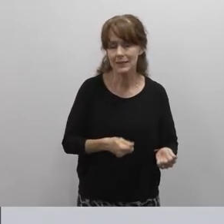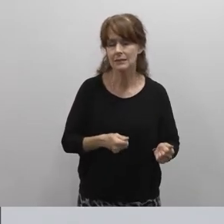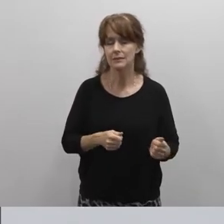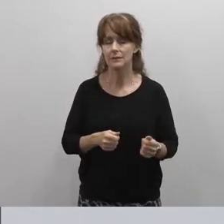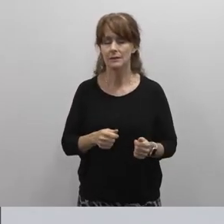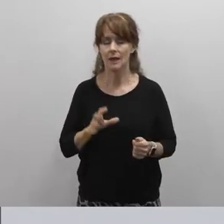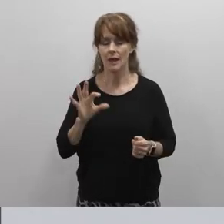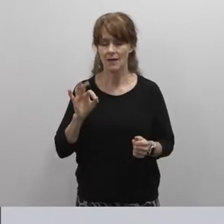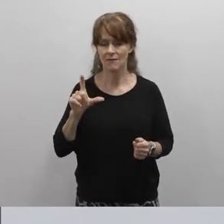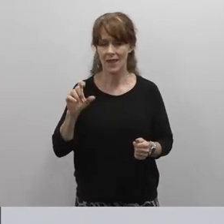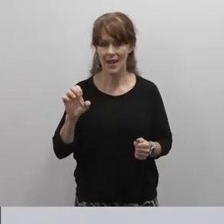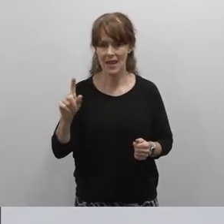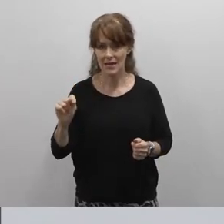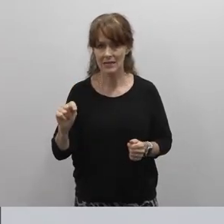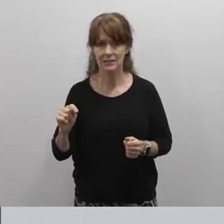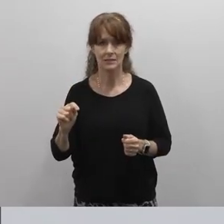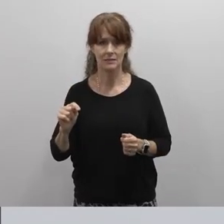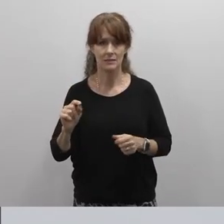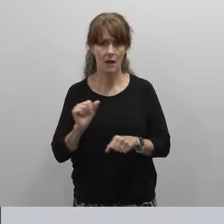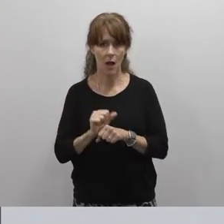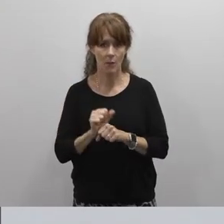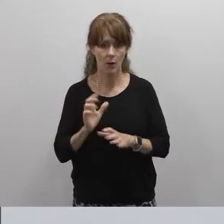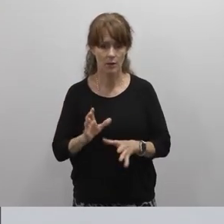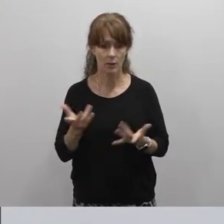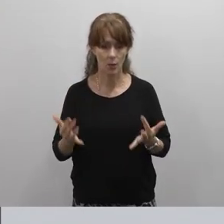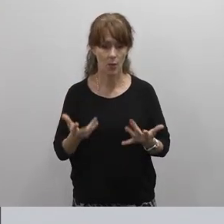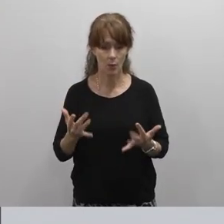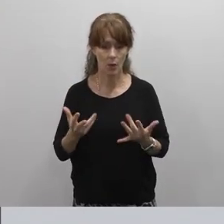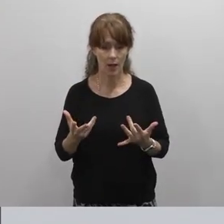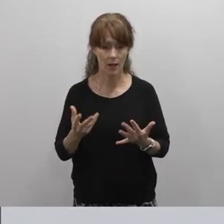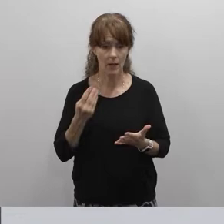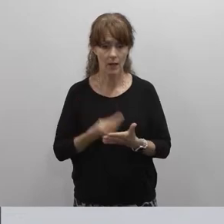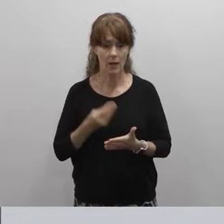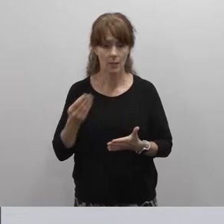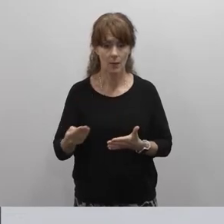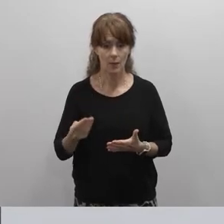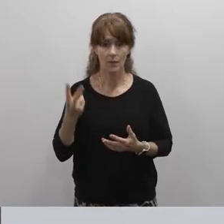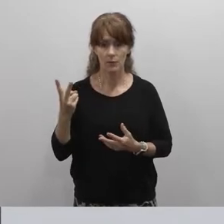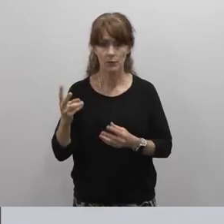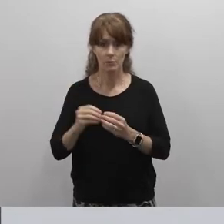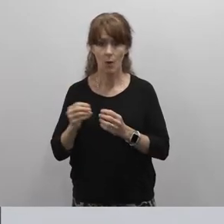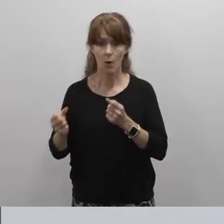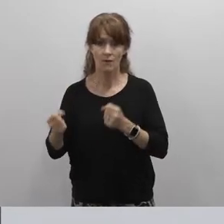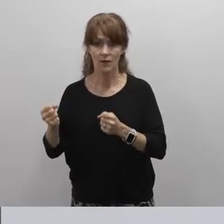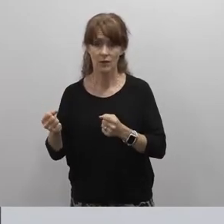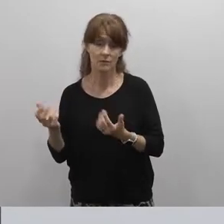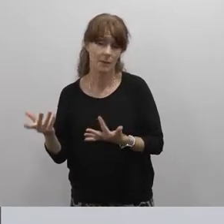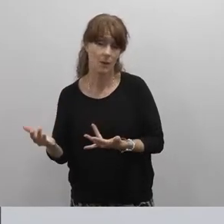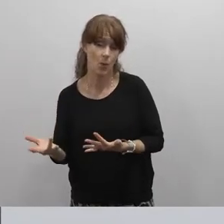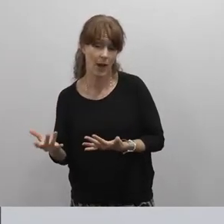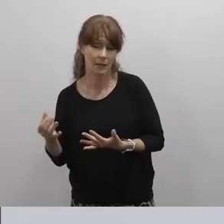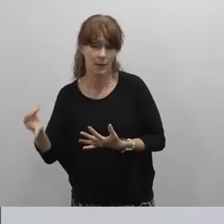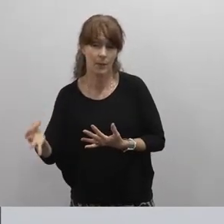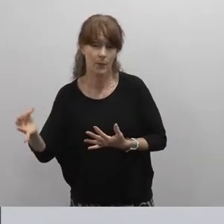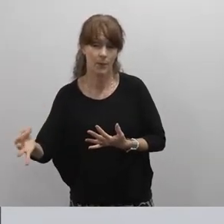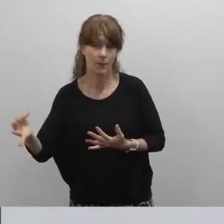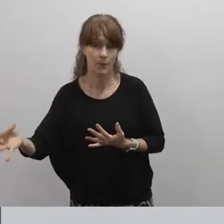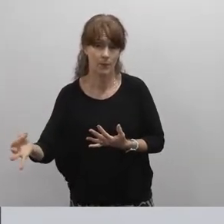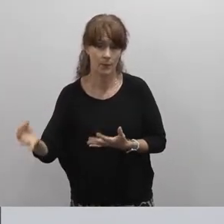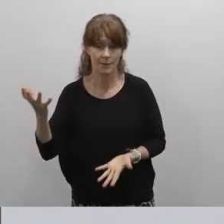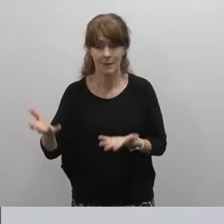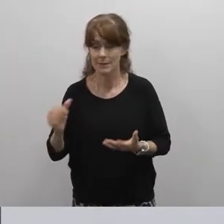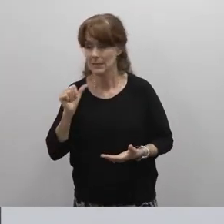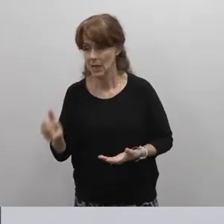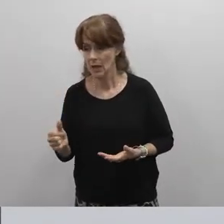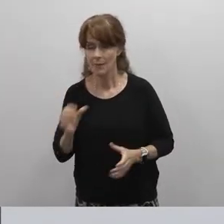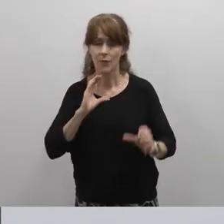fleet operators, can we wait a little while to purchase those additional 2 vehicles? Perhaps, and perhaps not, right? But